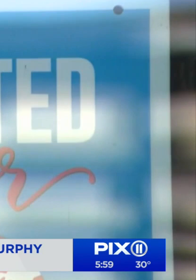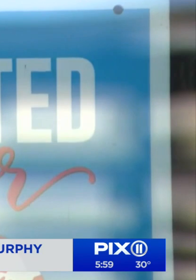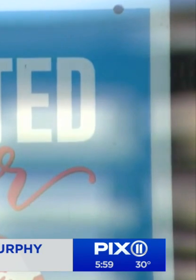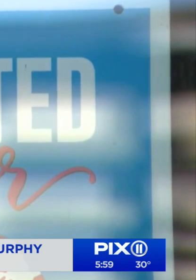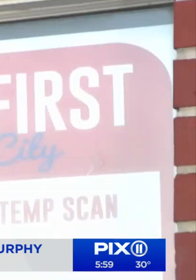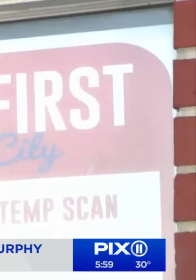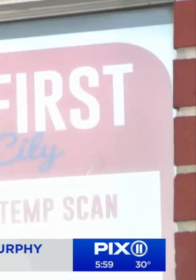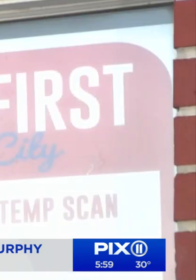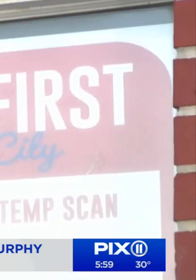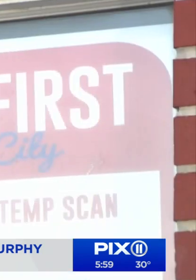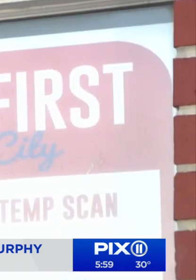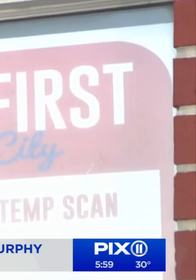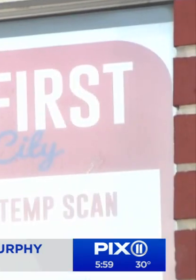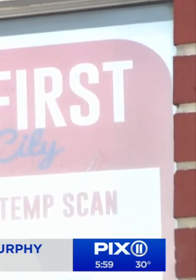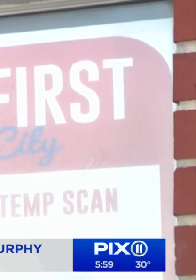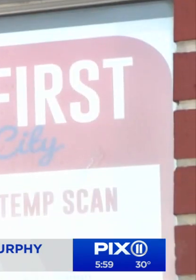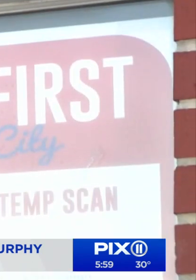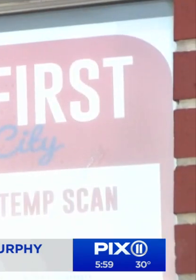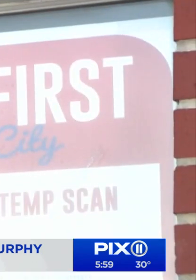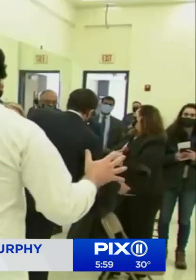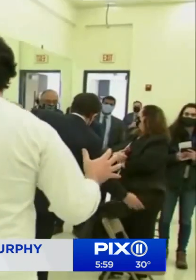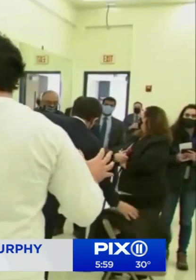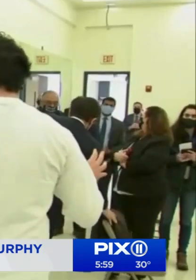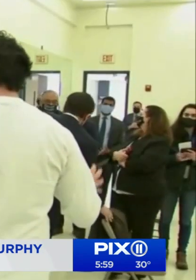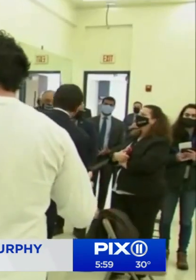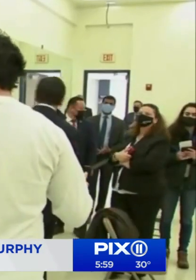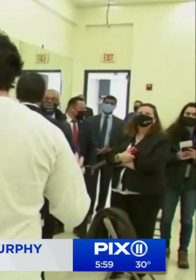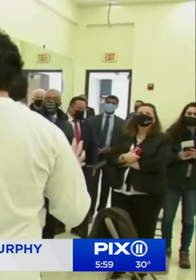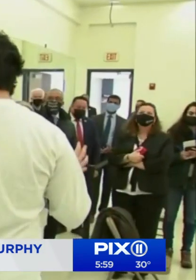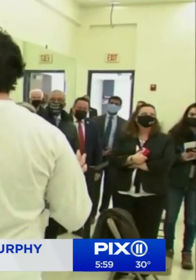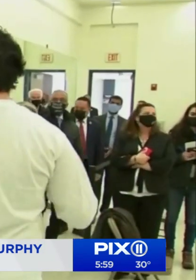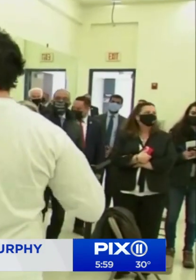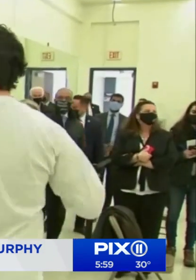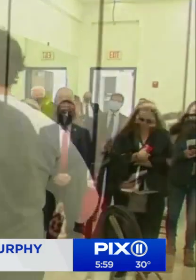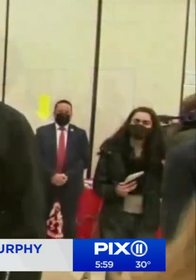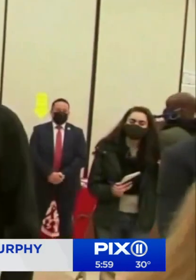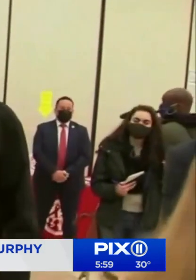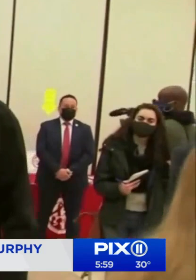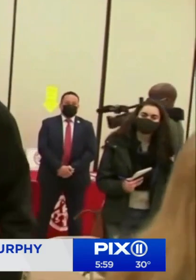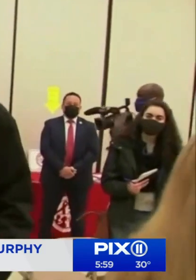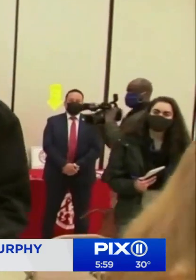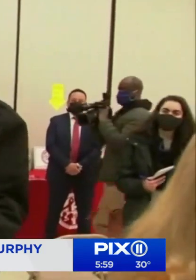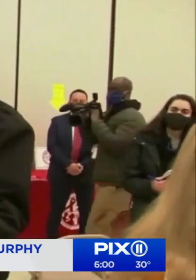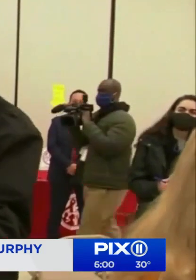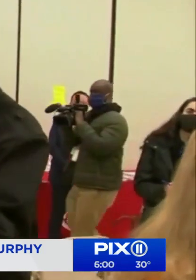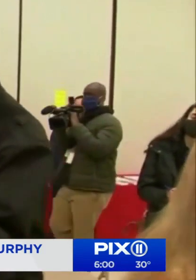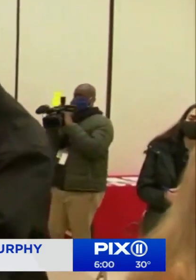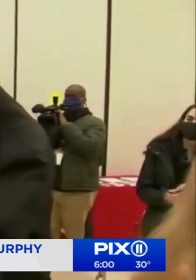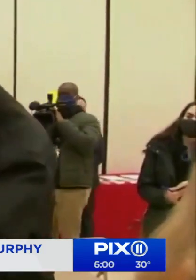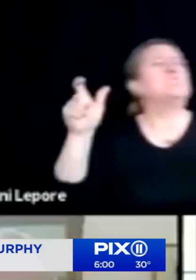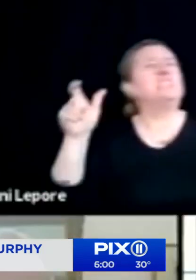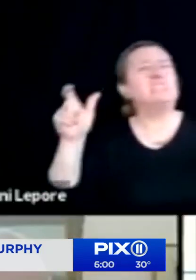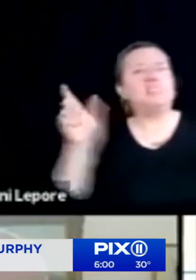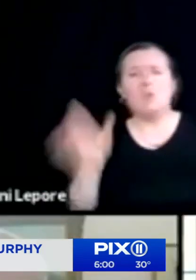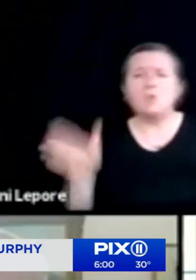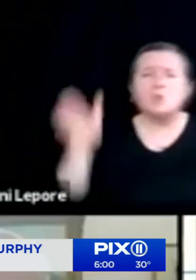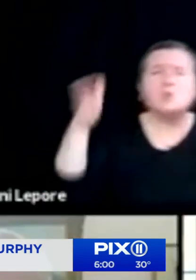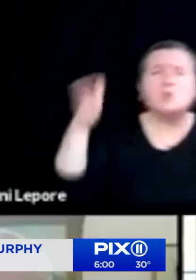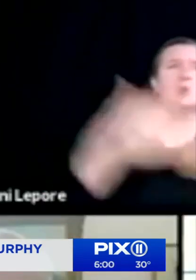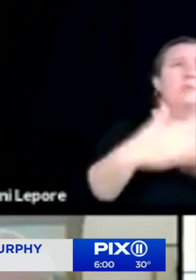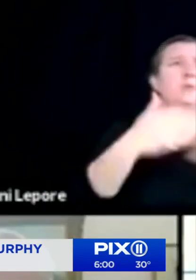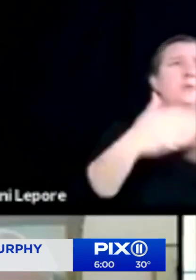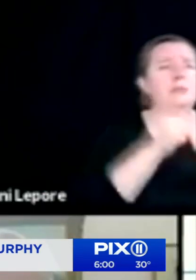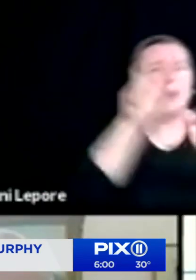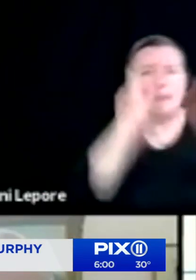relative tested positive for COVID-19, forcing him to cancel all in-person events Wednesday and voluntarily quarantining. This came from